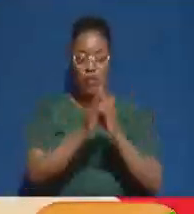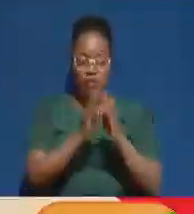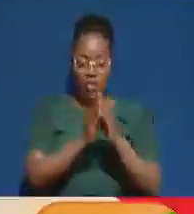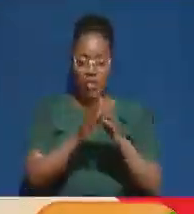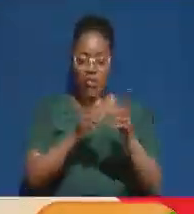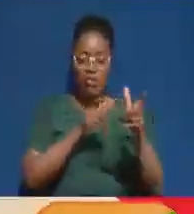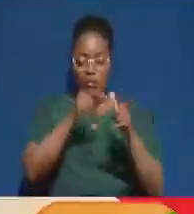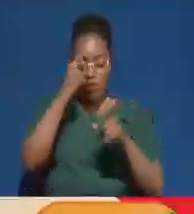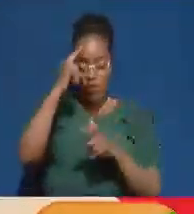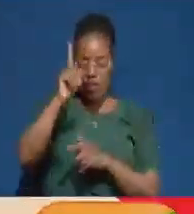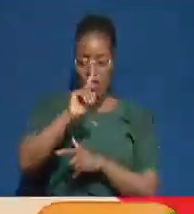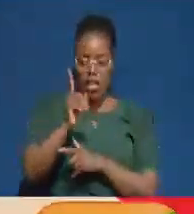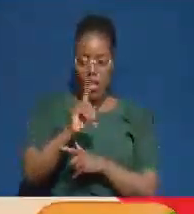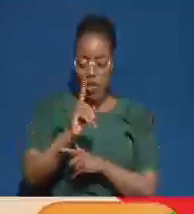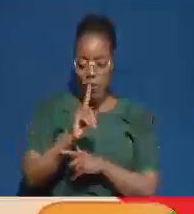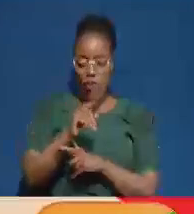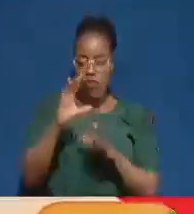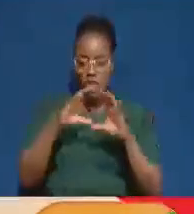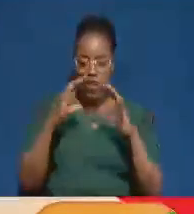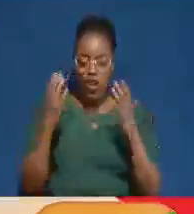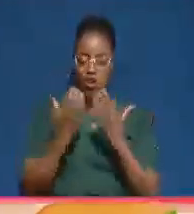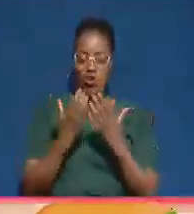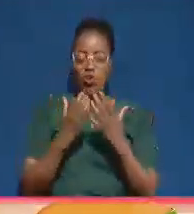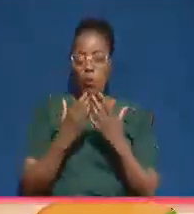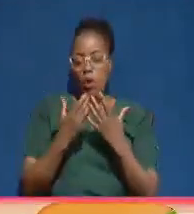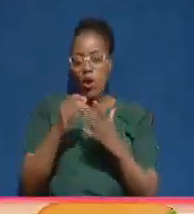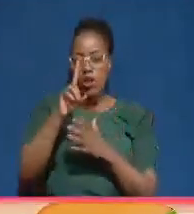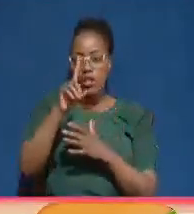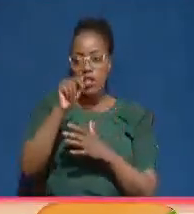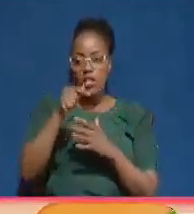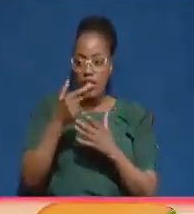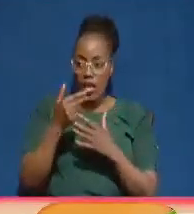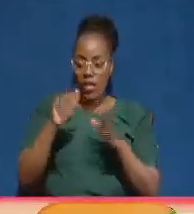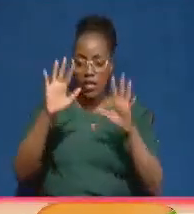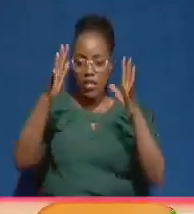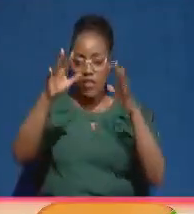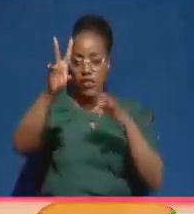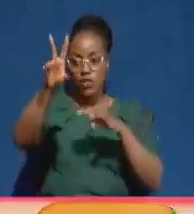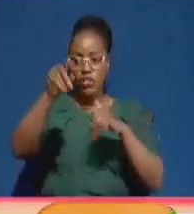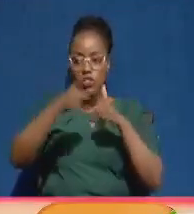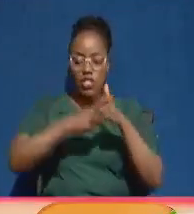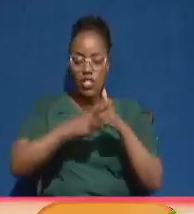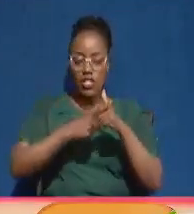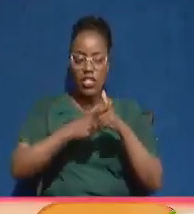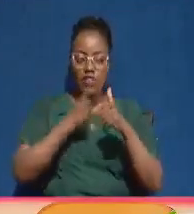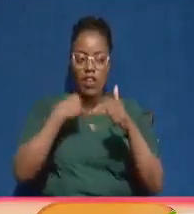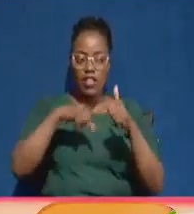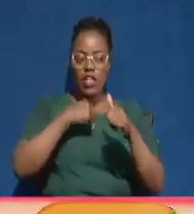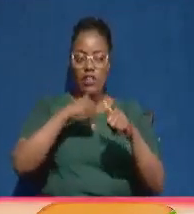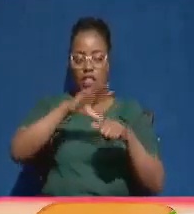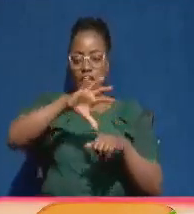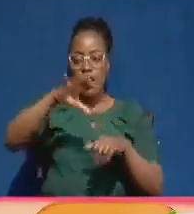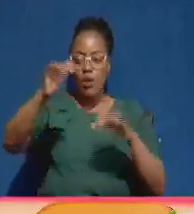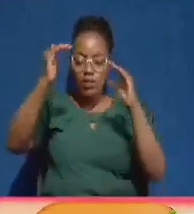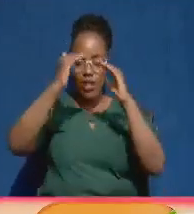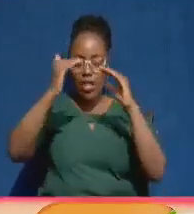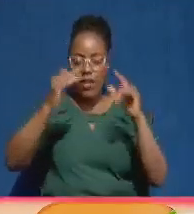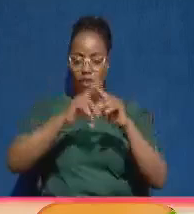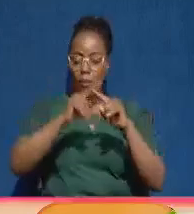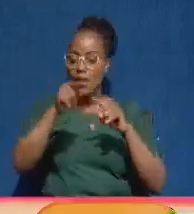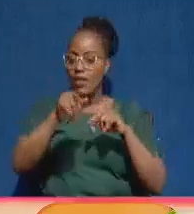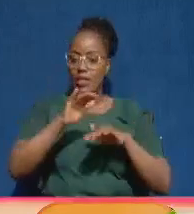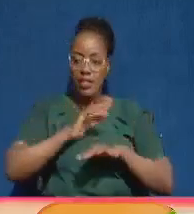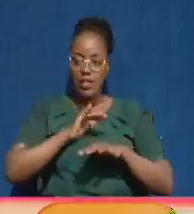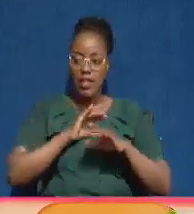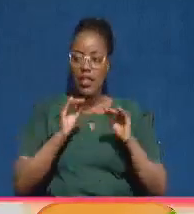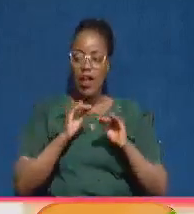preparation for Nairobi's hosting of the Global Data Festival in 2026. That is ending at the county level, but that is still not